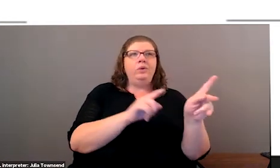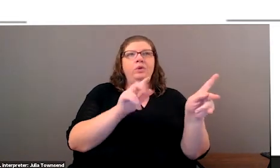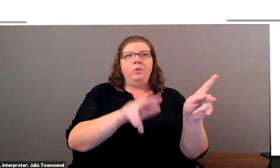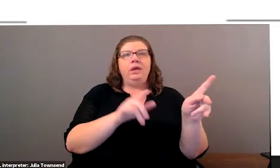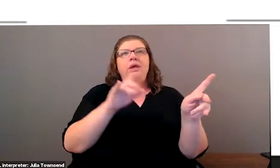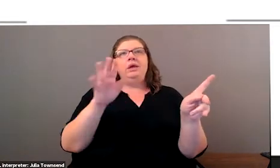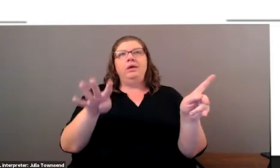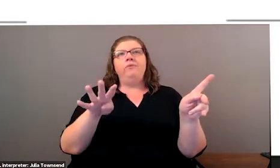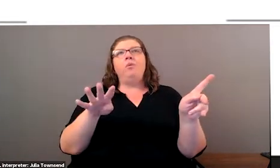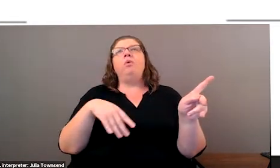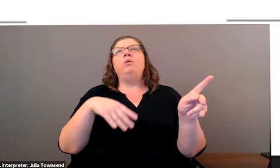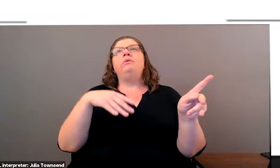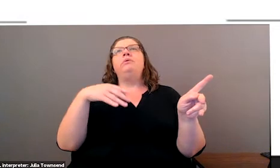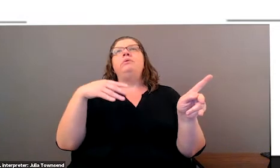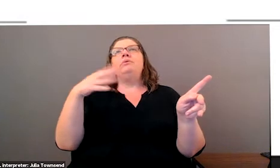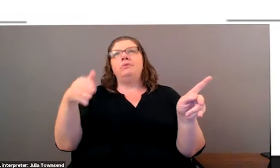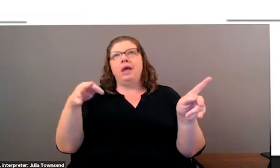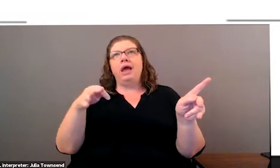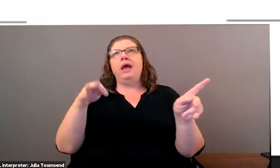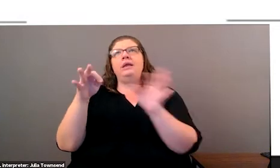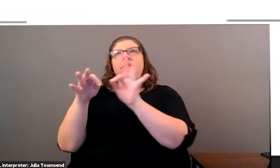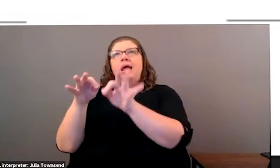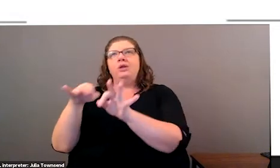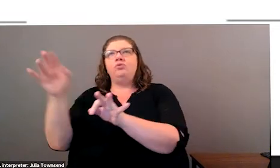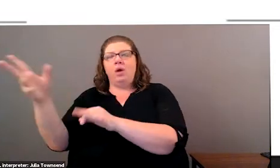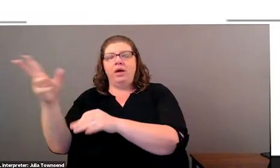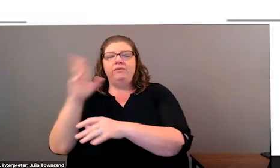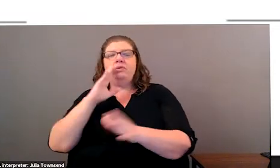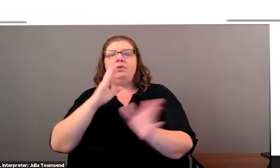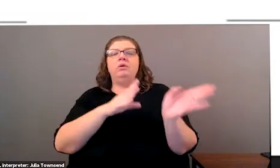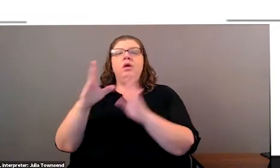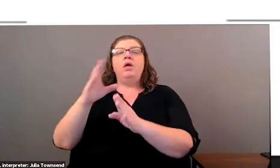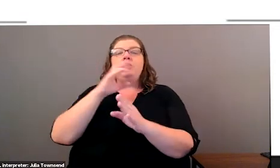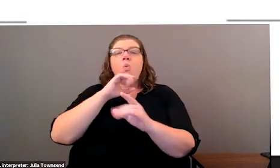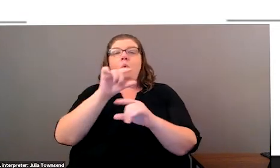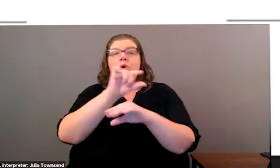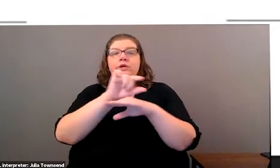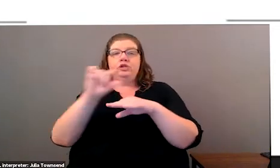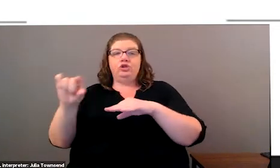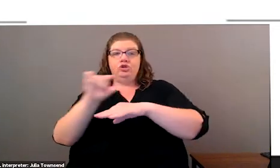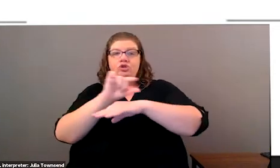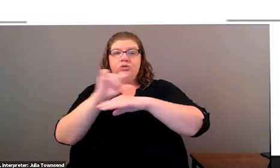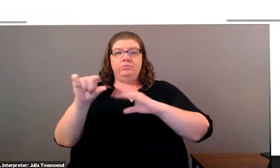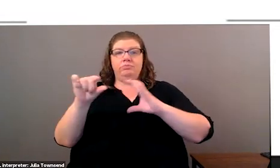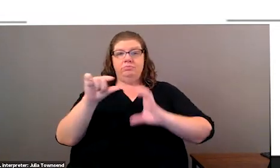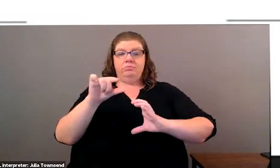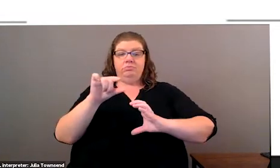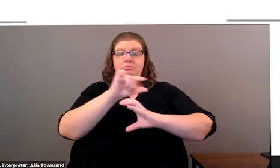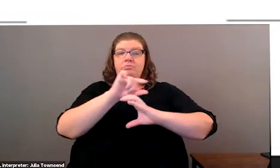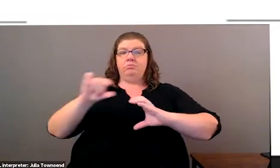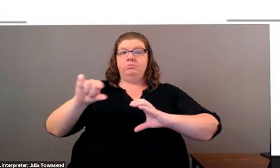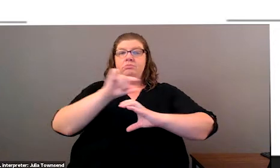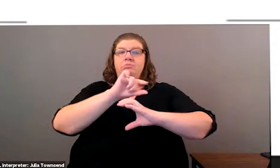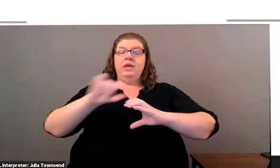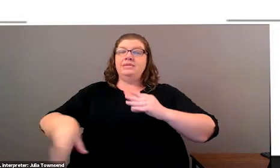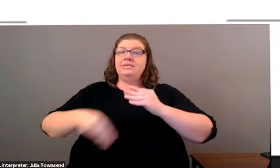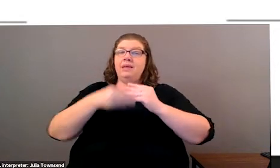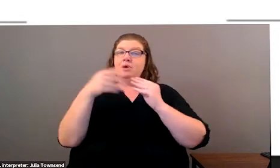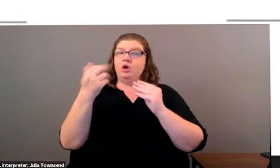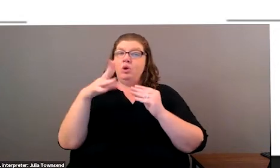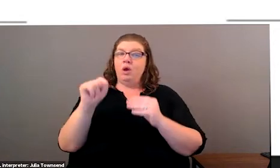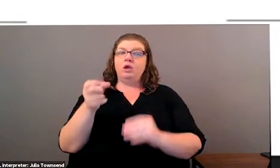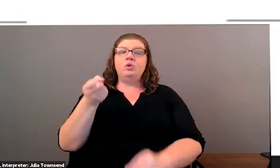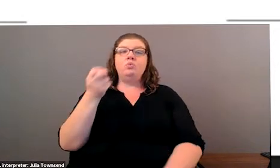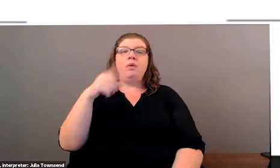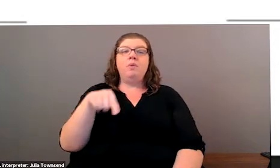12 grades. And then in the orange, you see the supplemental grant of 12.1 million, and that's what Mr.